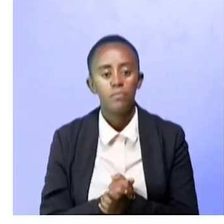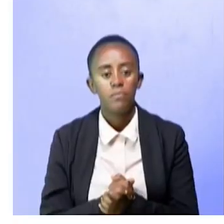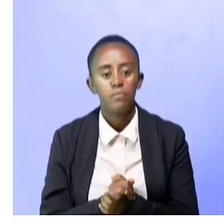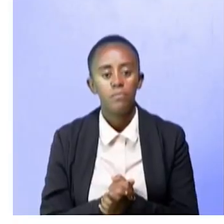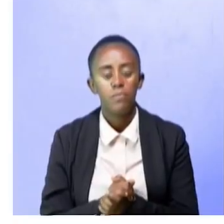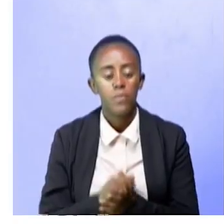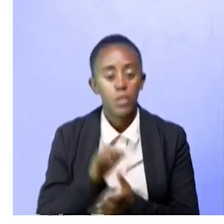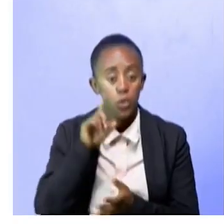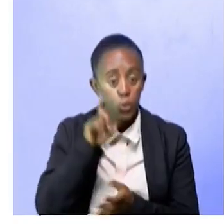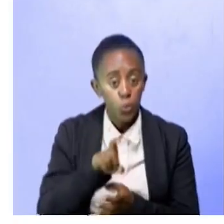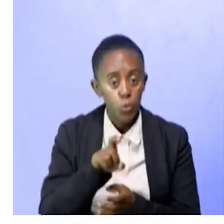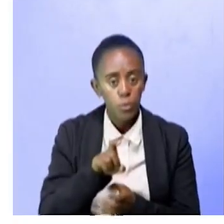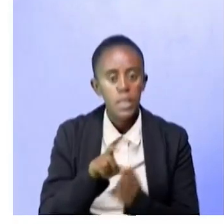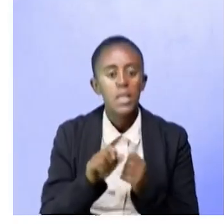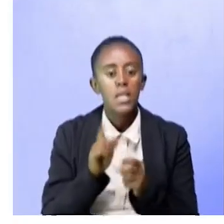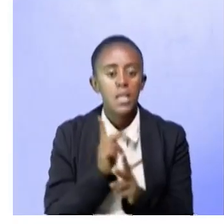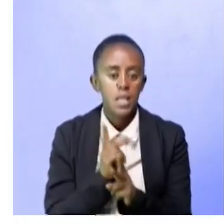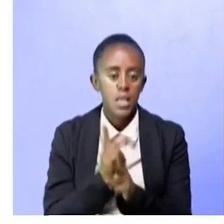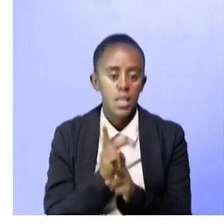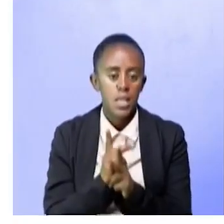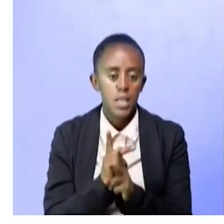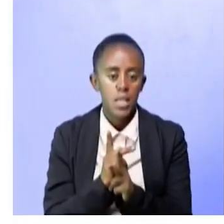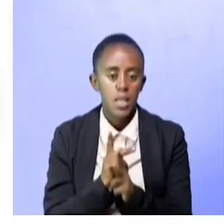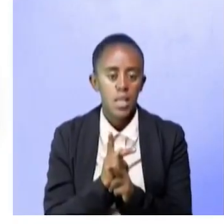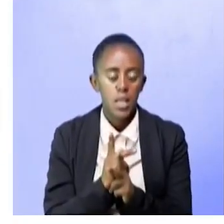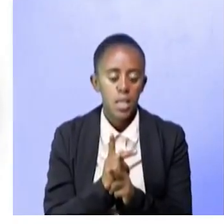should be kept